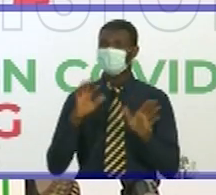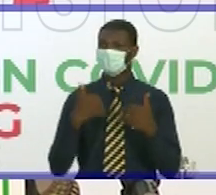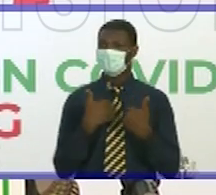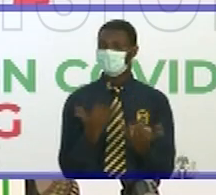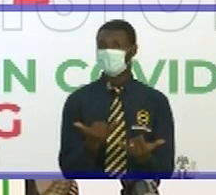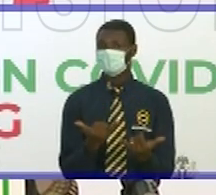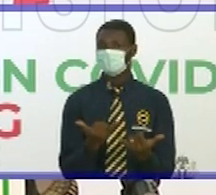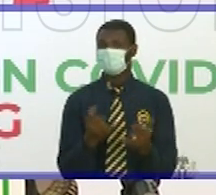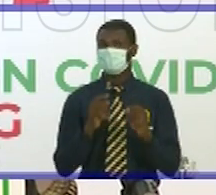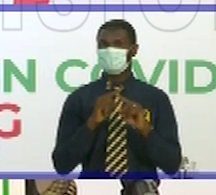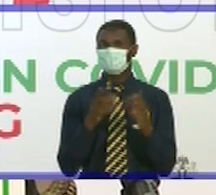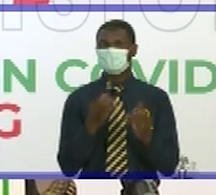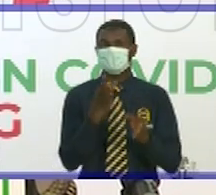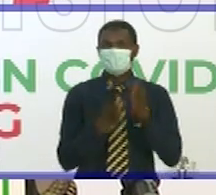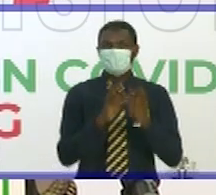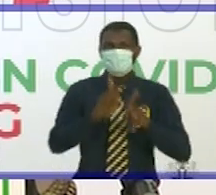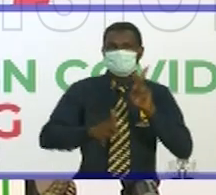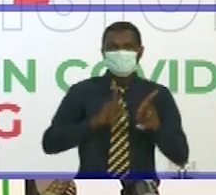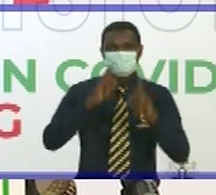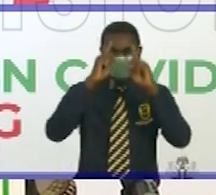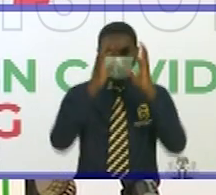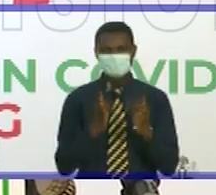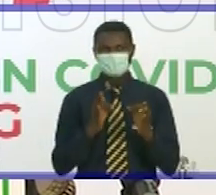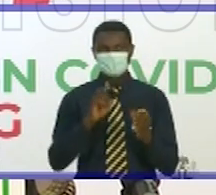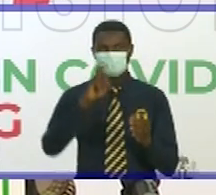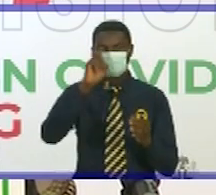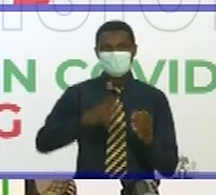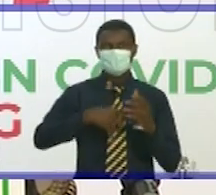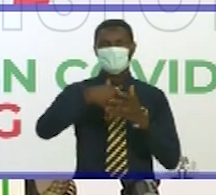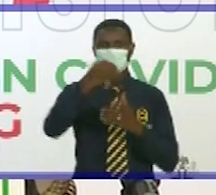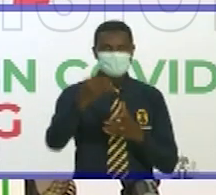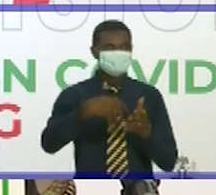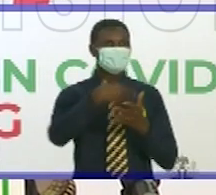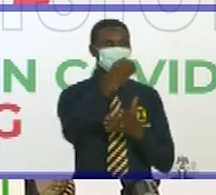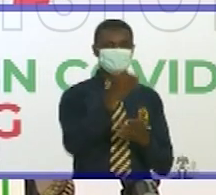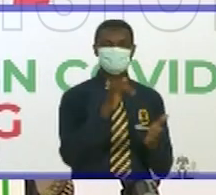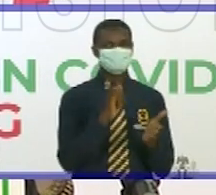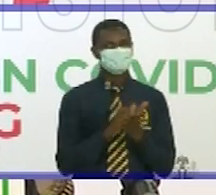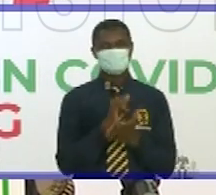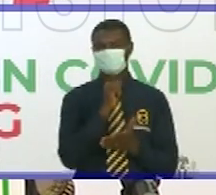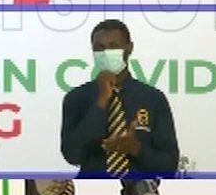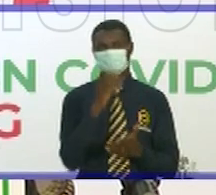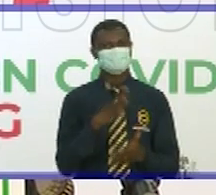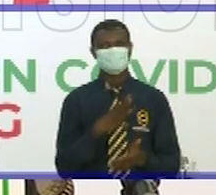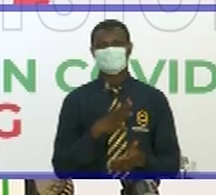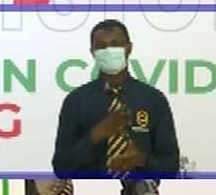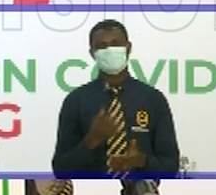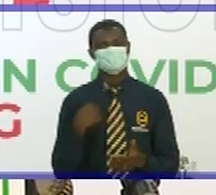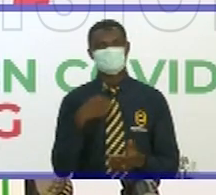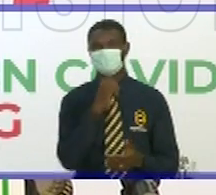ri nkan to je kan ma kuro o ma je nkan ti o ni dumo wa ninu